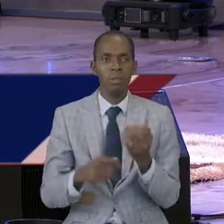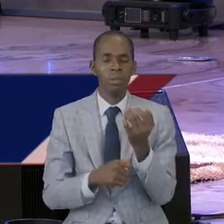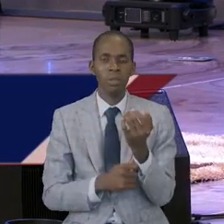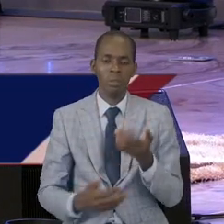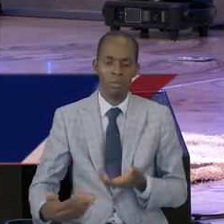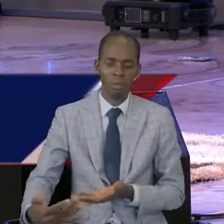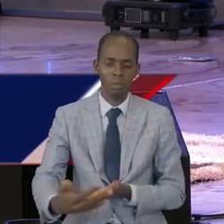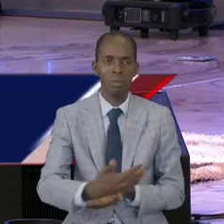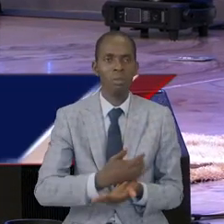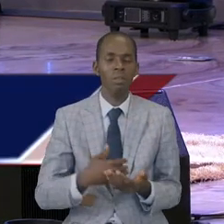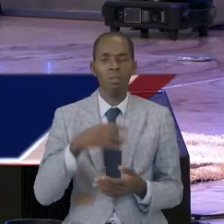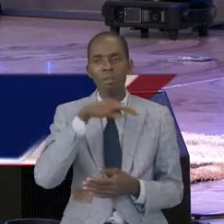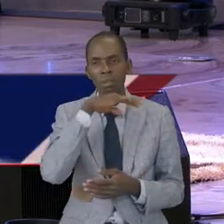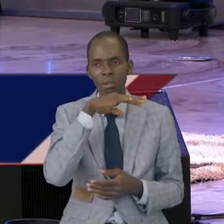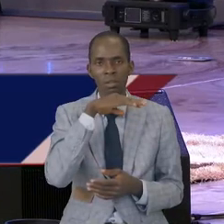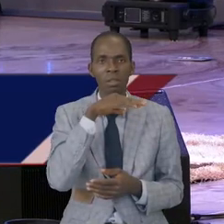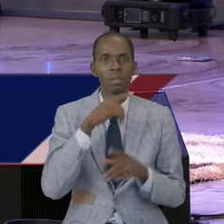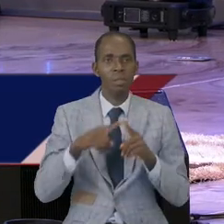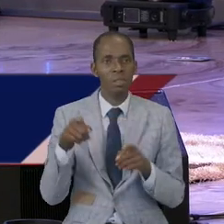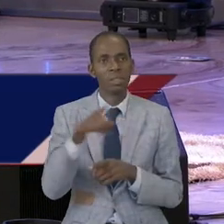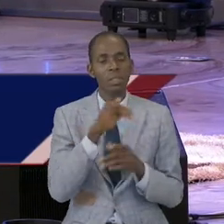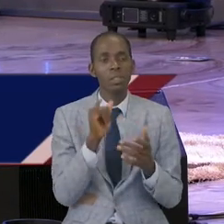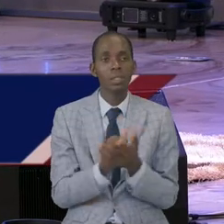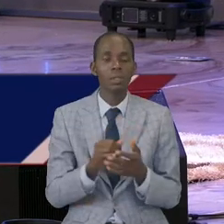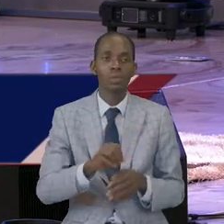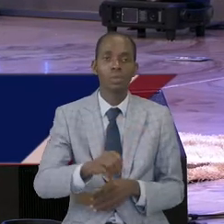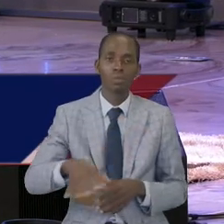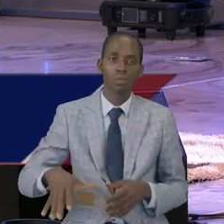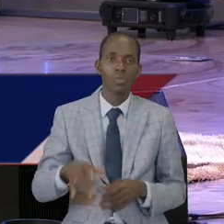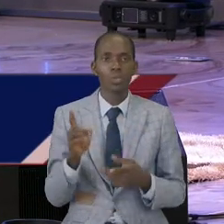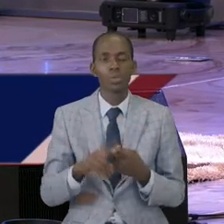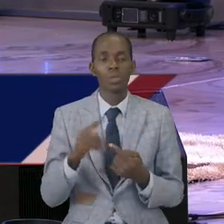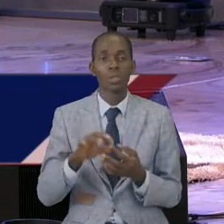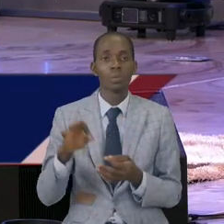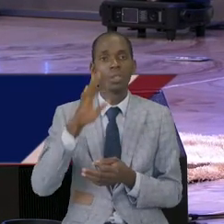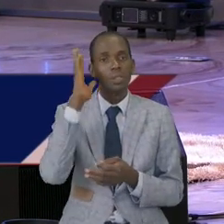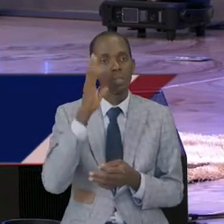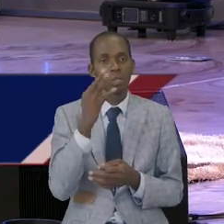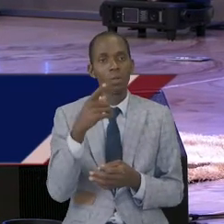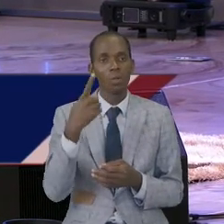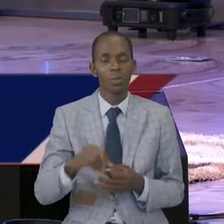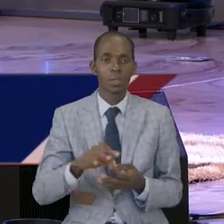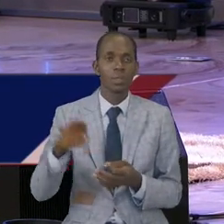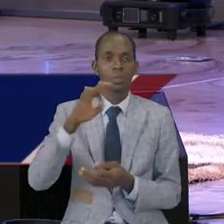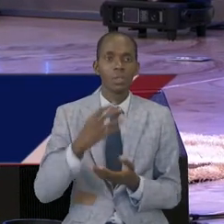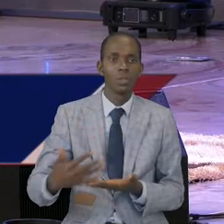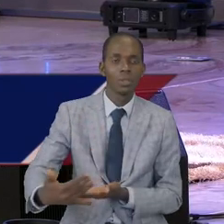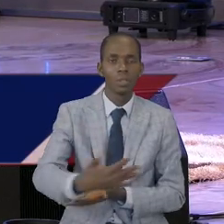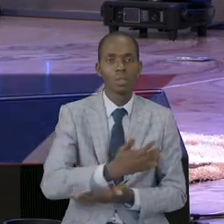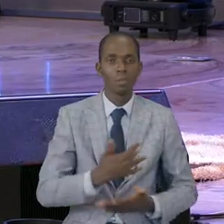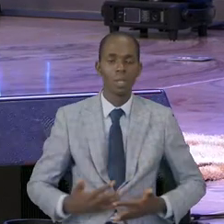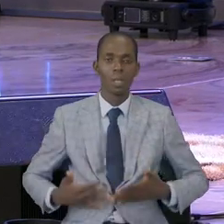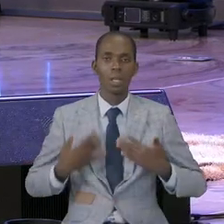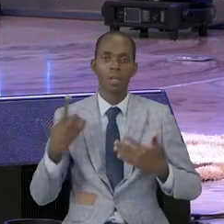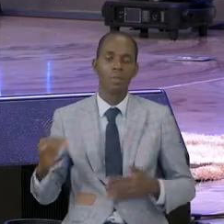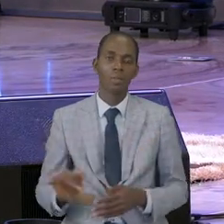flesh reap corruption, but he that soweth to the Spirit shall of the Spirit reap